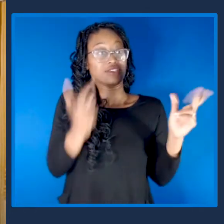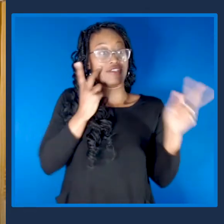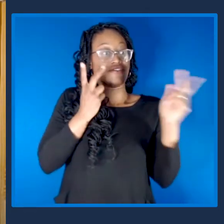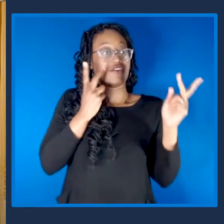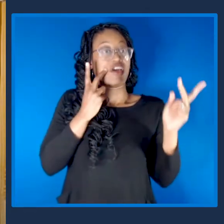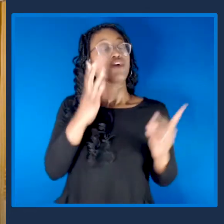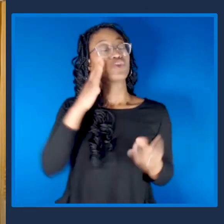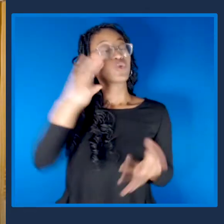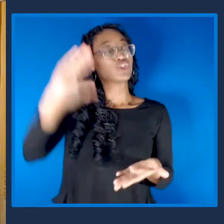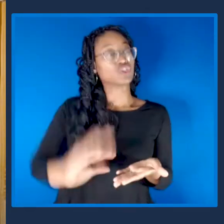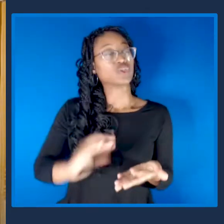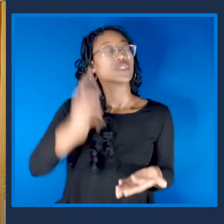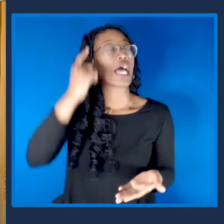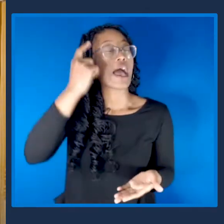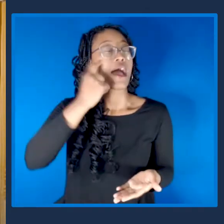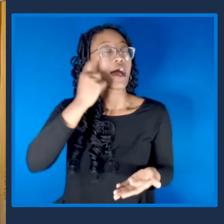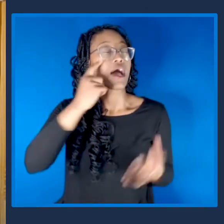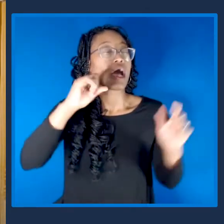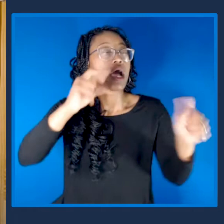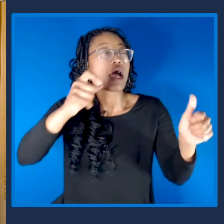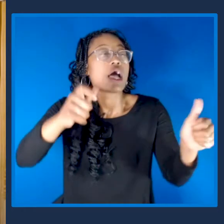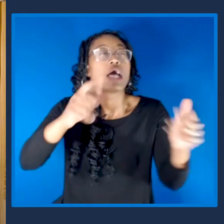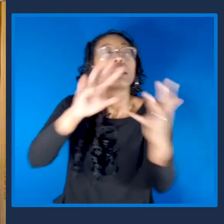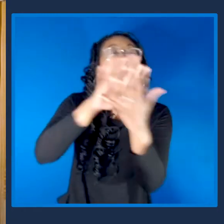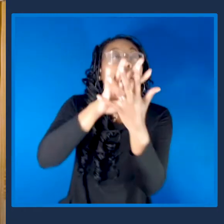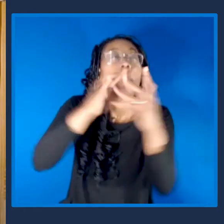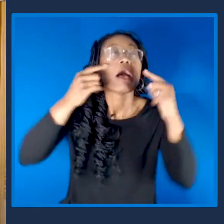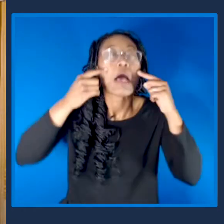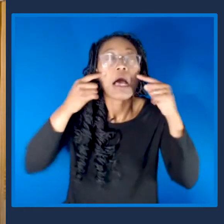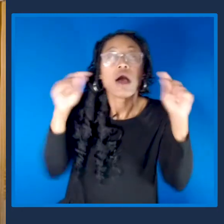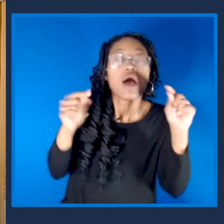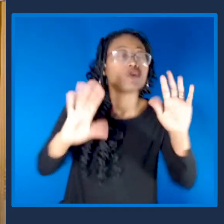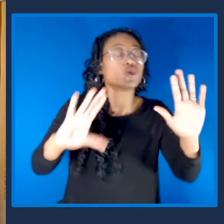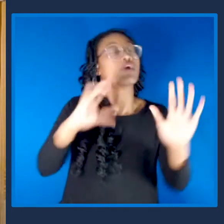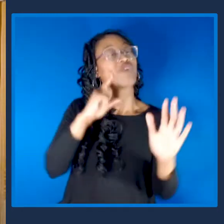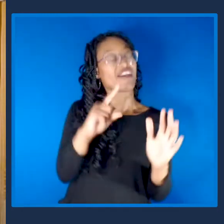strain, help with light sensitivity. And it does that by adjusting the